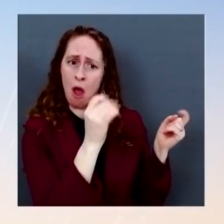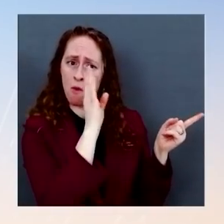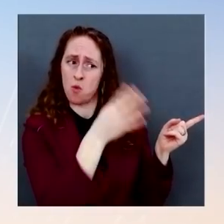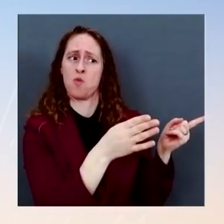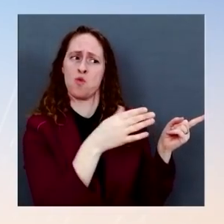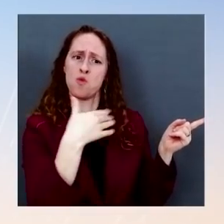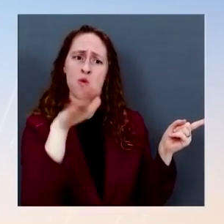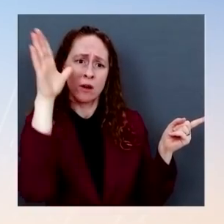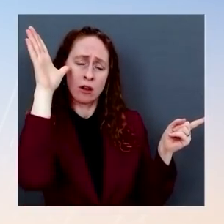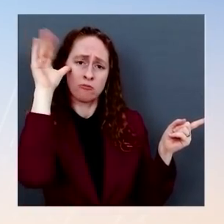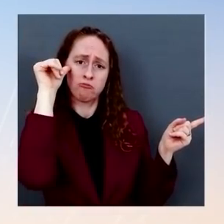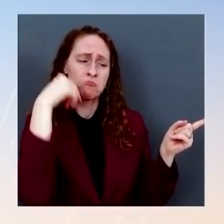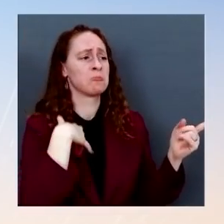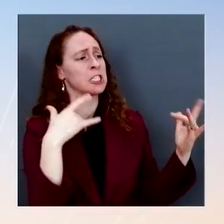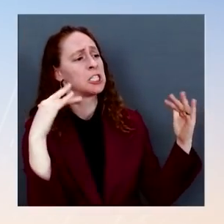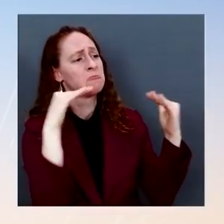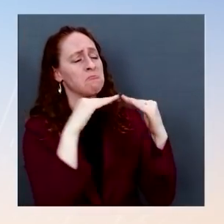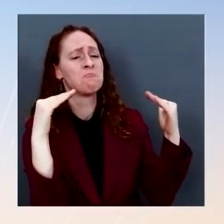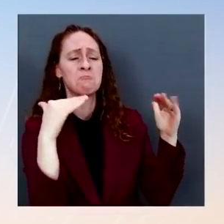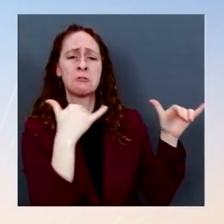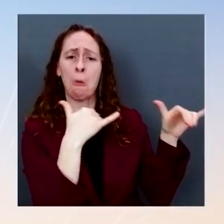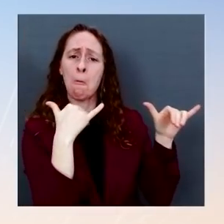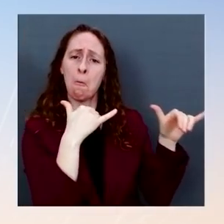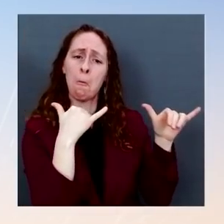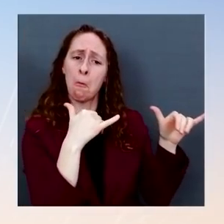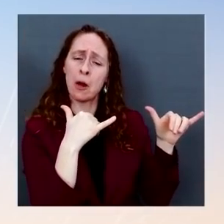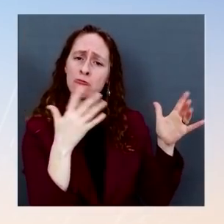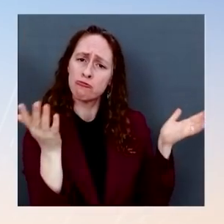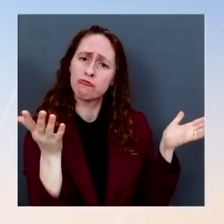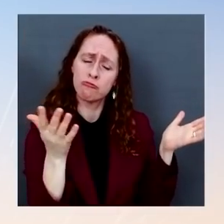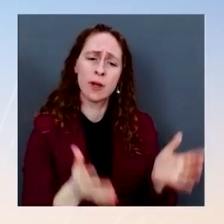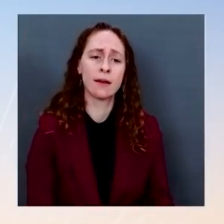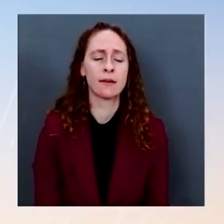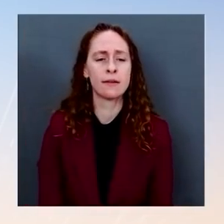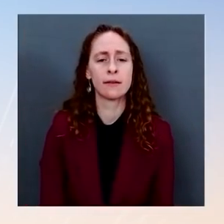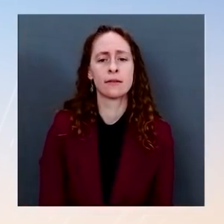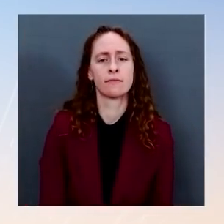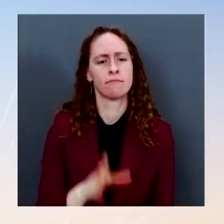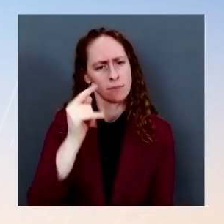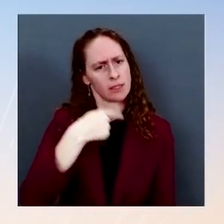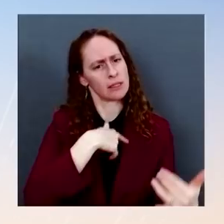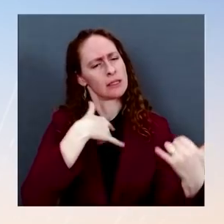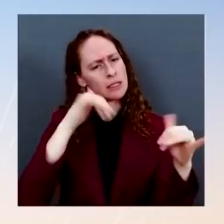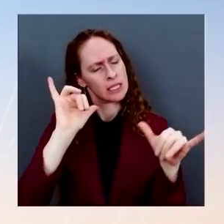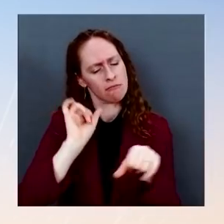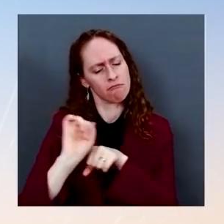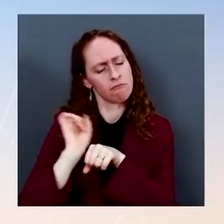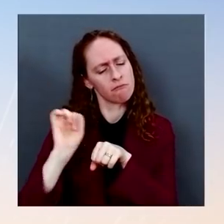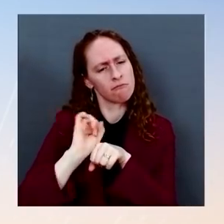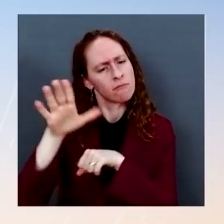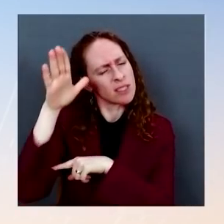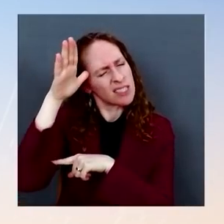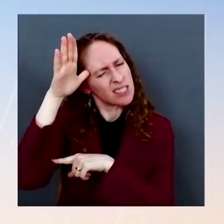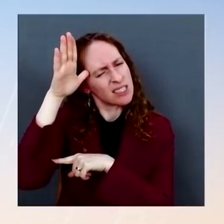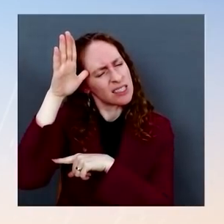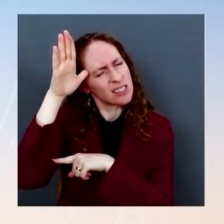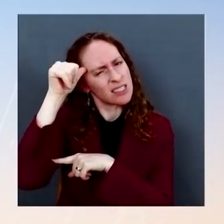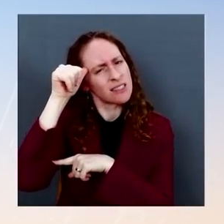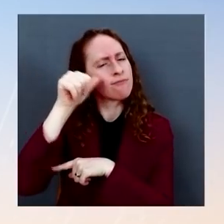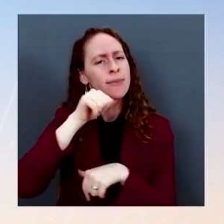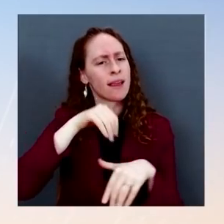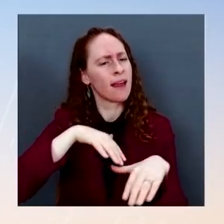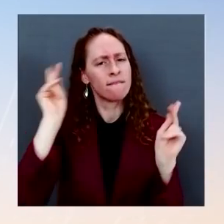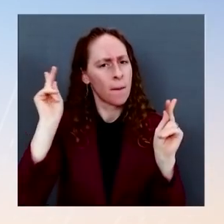You know, my understanding is what Senator Manchin put on the table, which you referenced in your statement, was it a final offer? It hadn't been